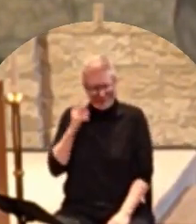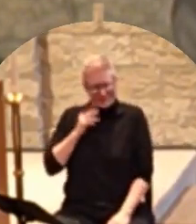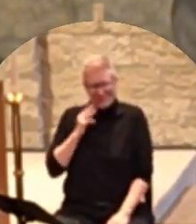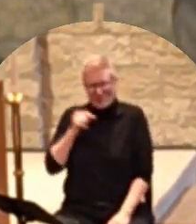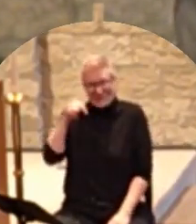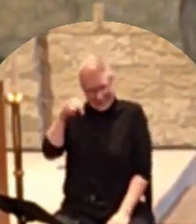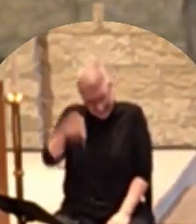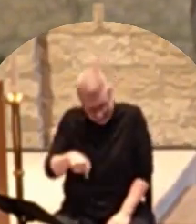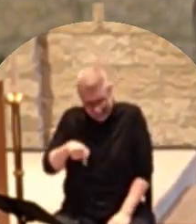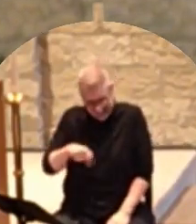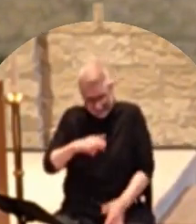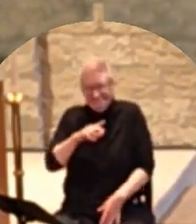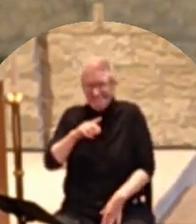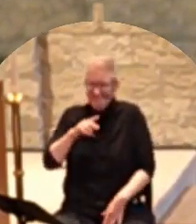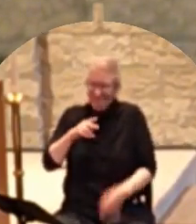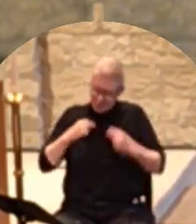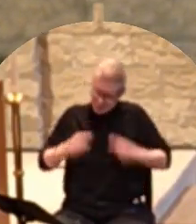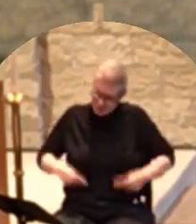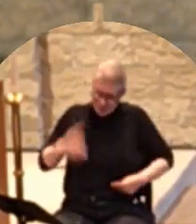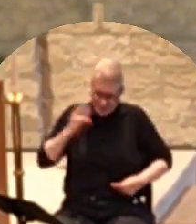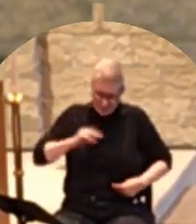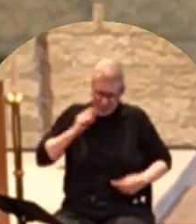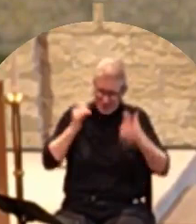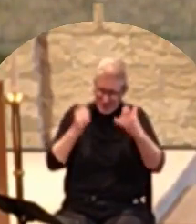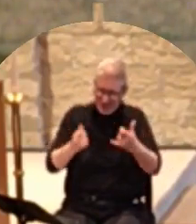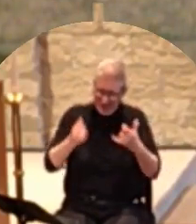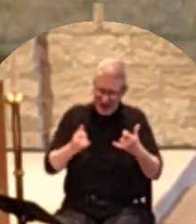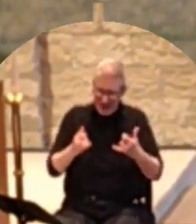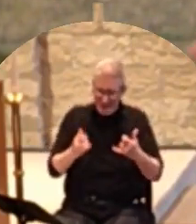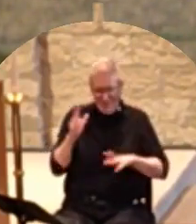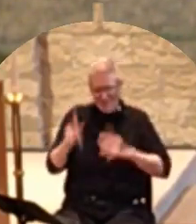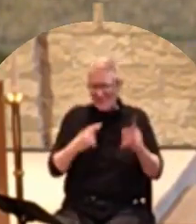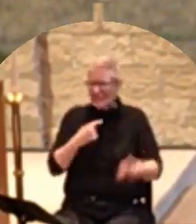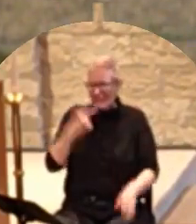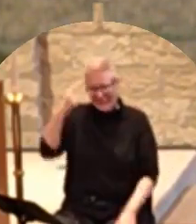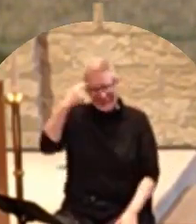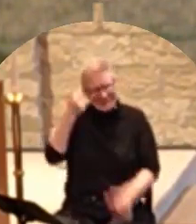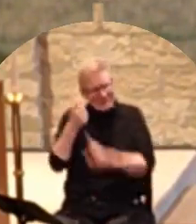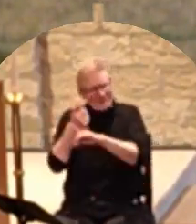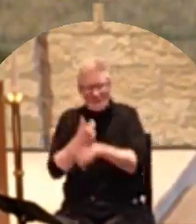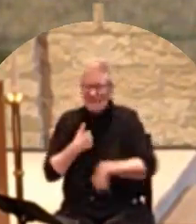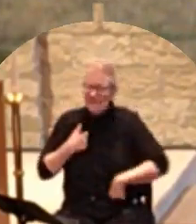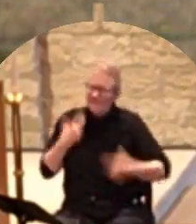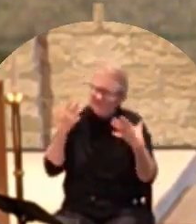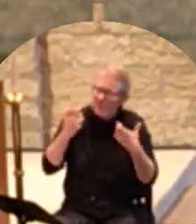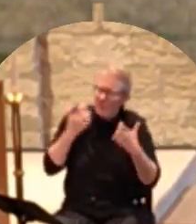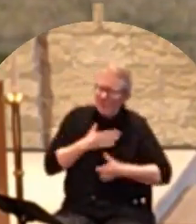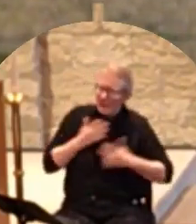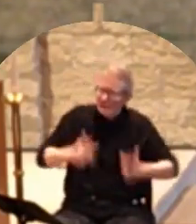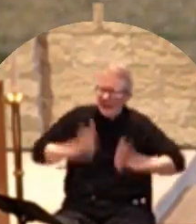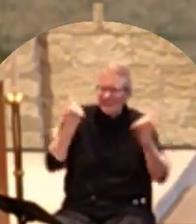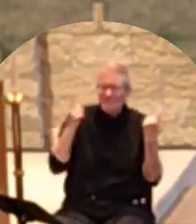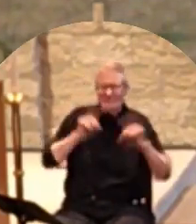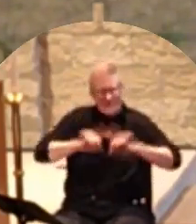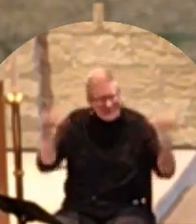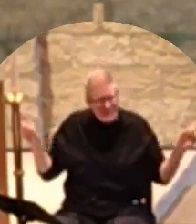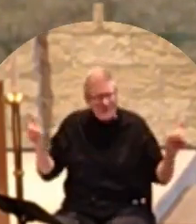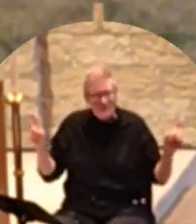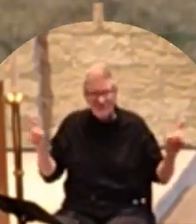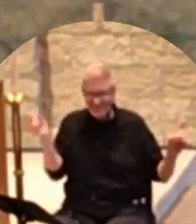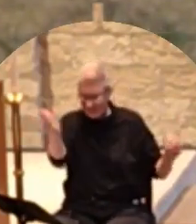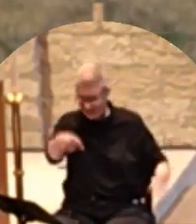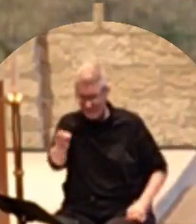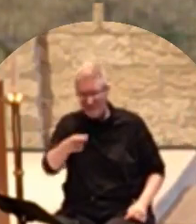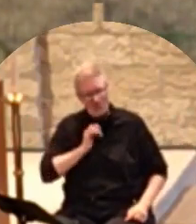now. Some of us would like for it to be somewhat different. I know, at times, I would like it to be very